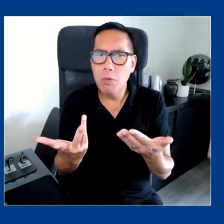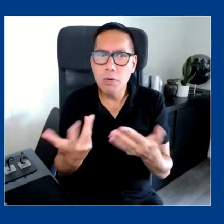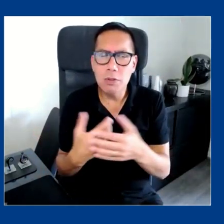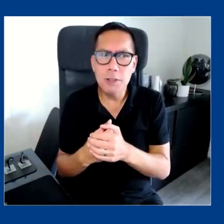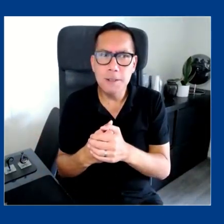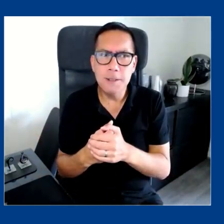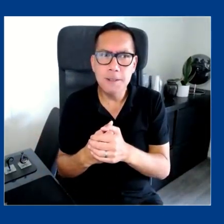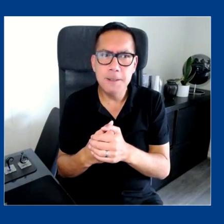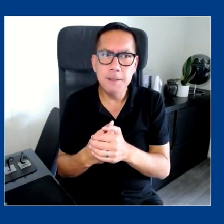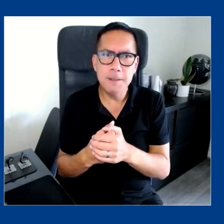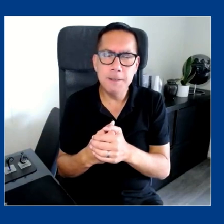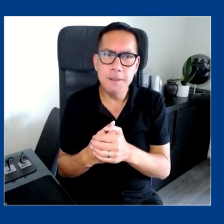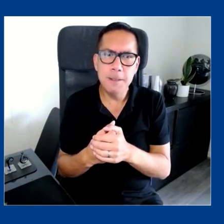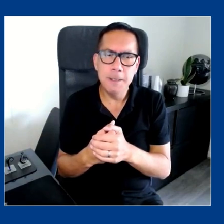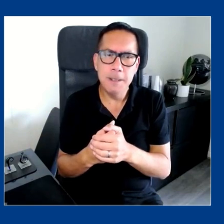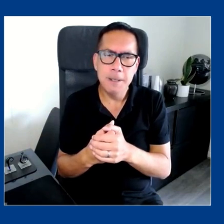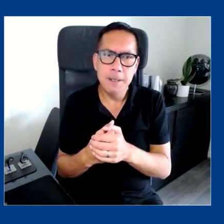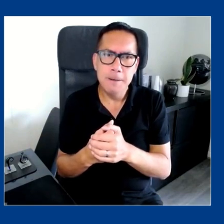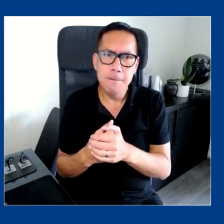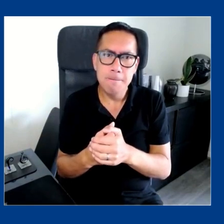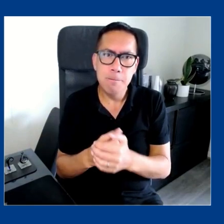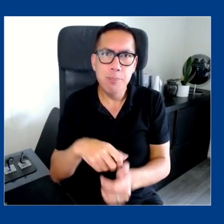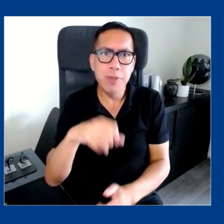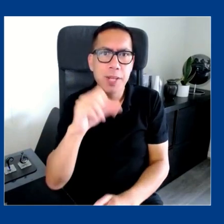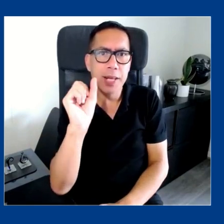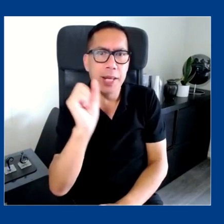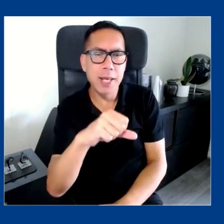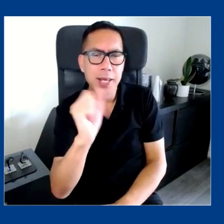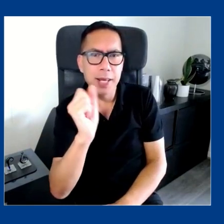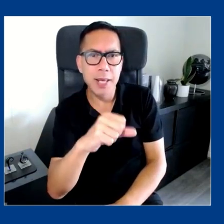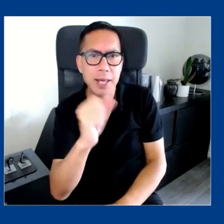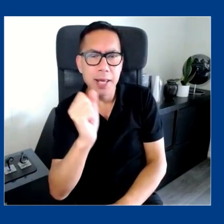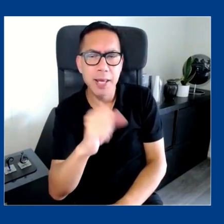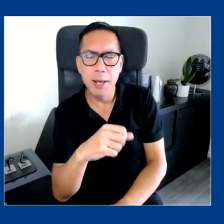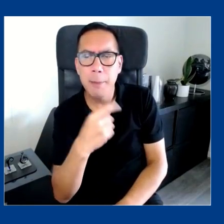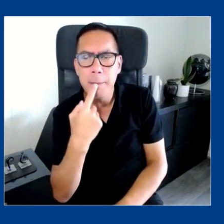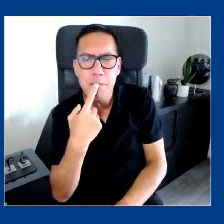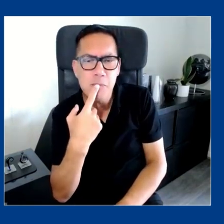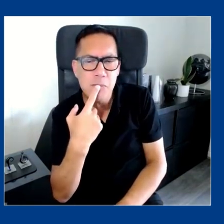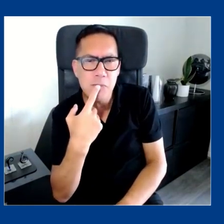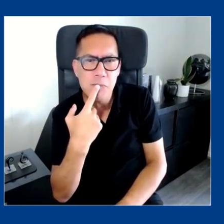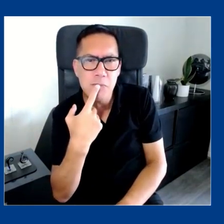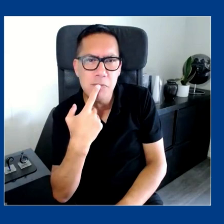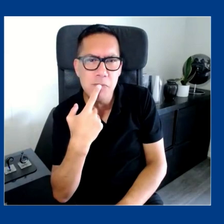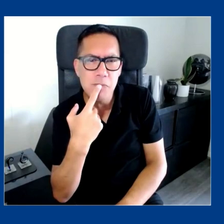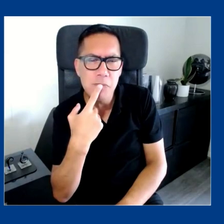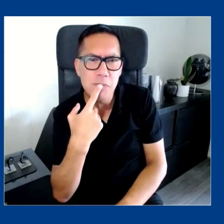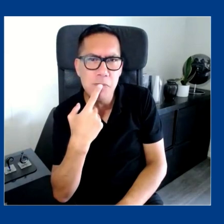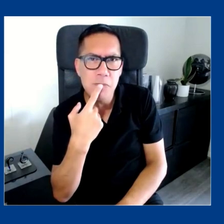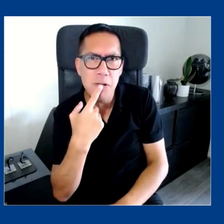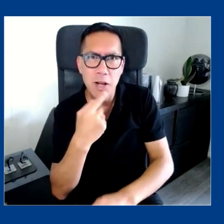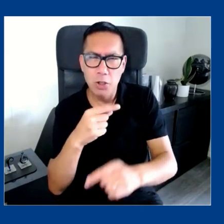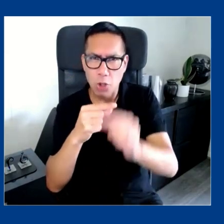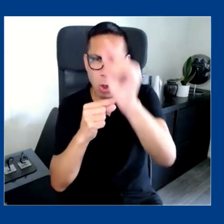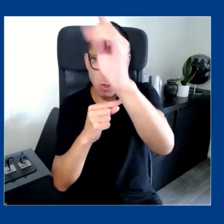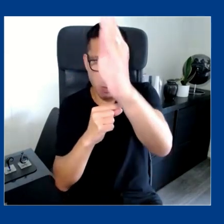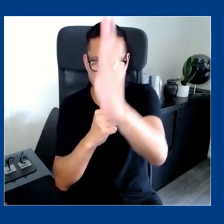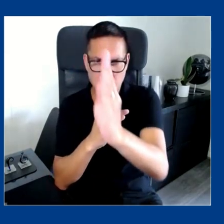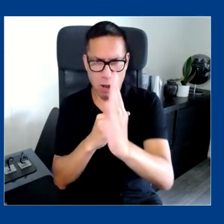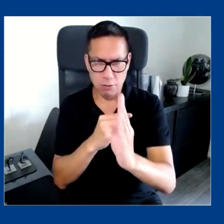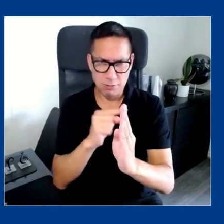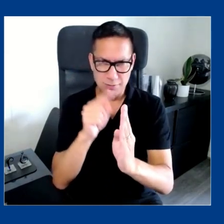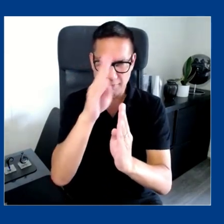before the wars? Yes, mainly in that this area along the border. This in